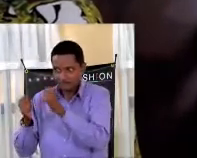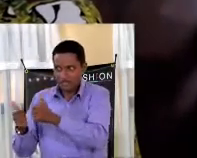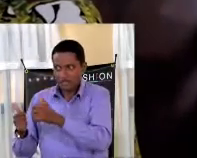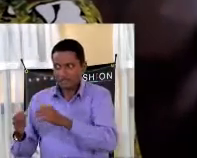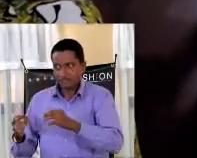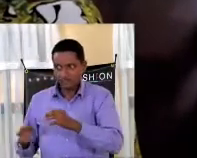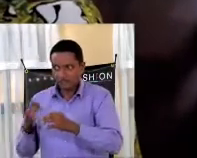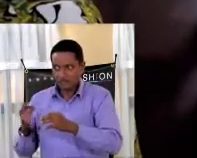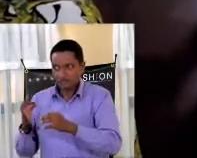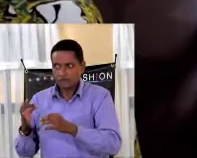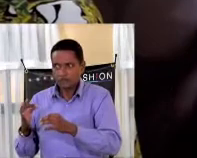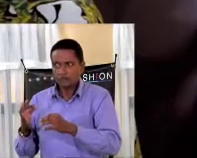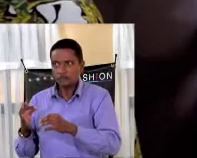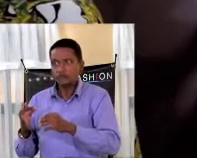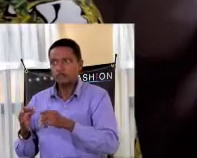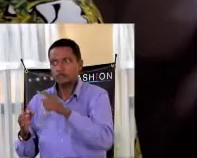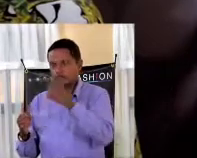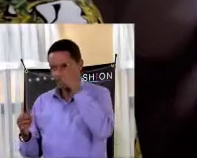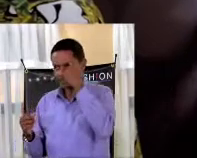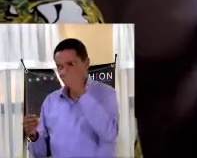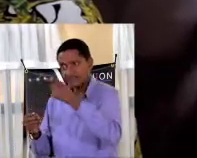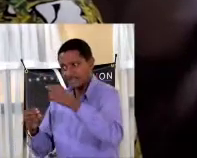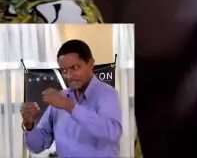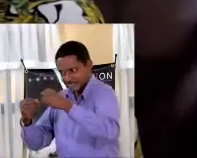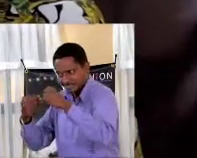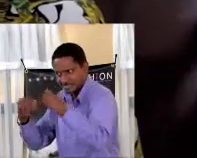consider. You want to consider if you're going to sell to a retailer,